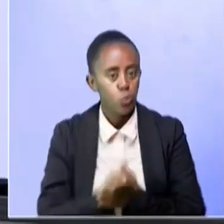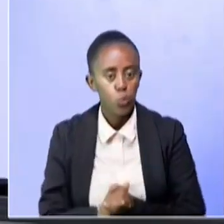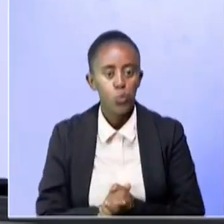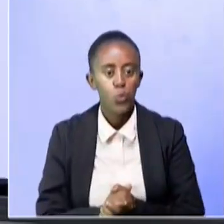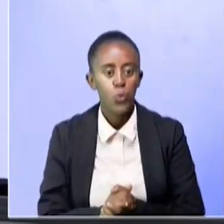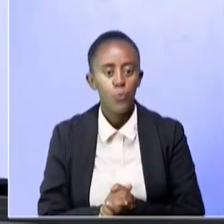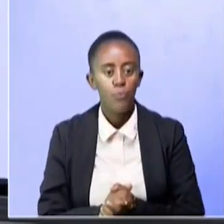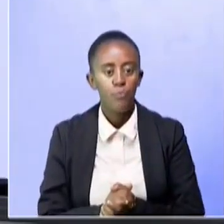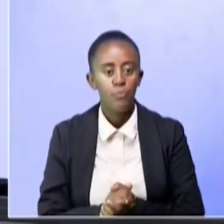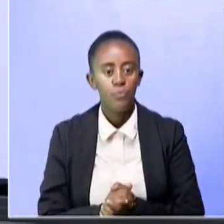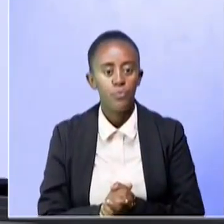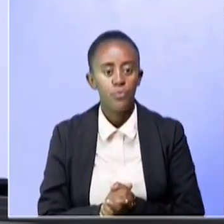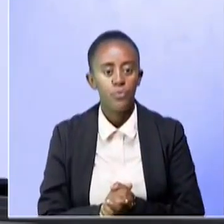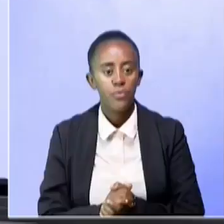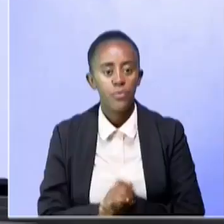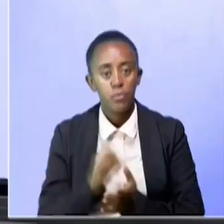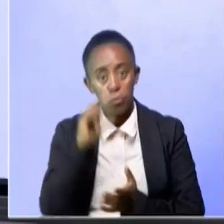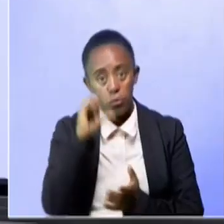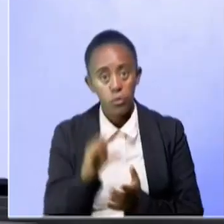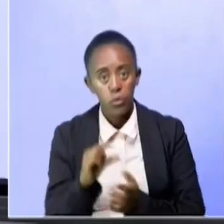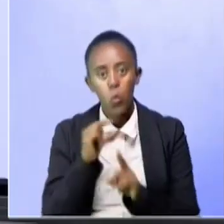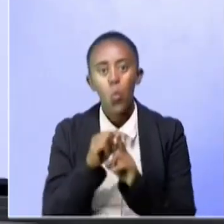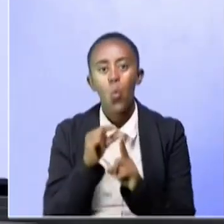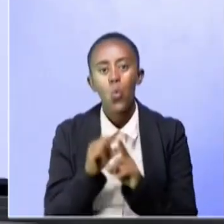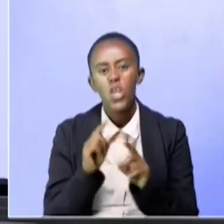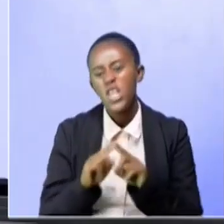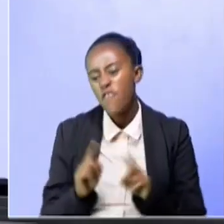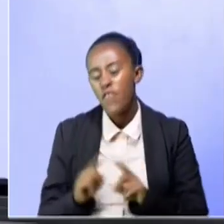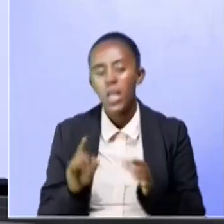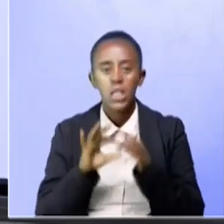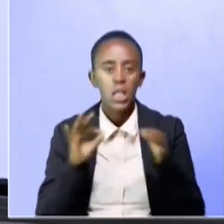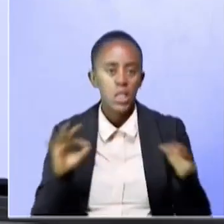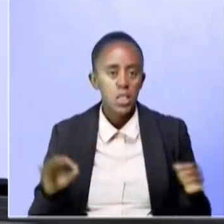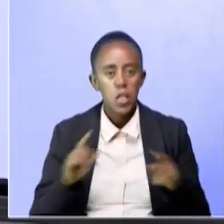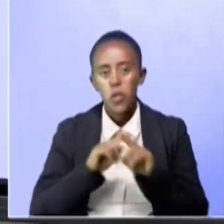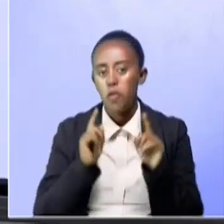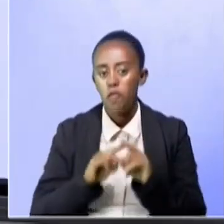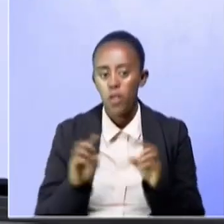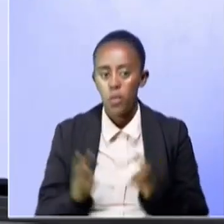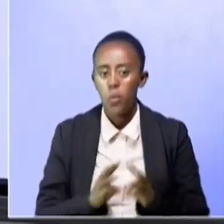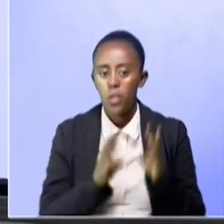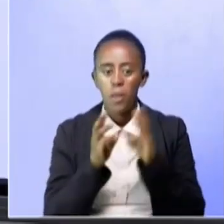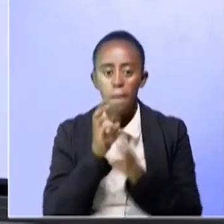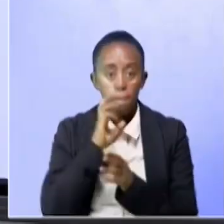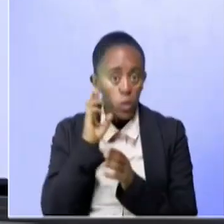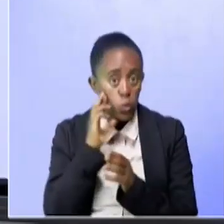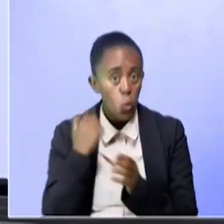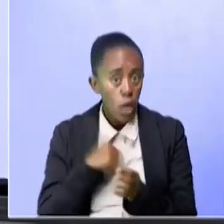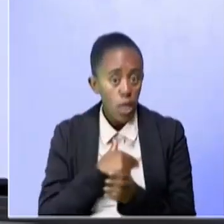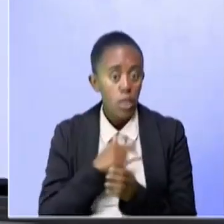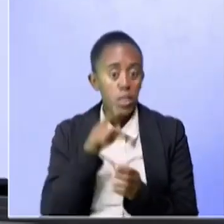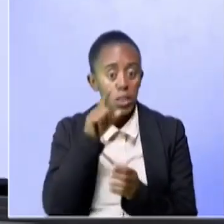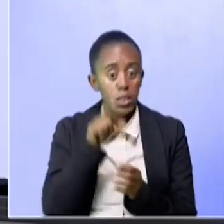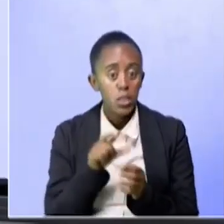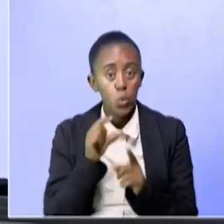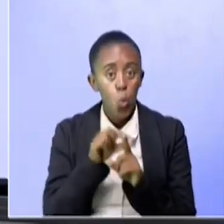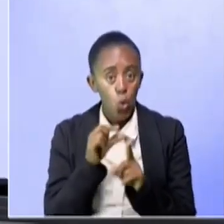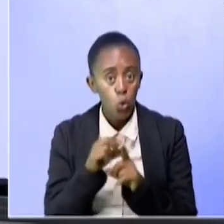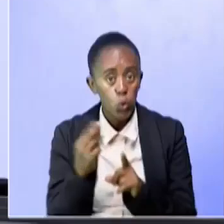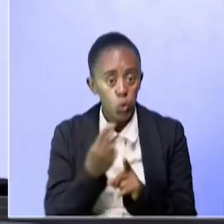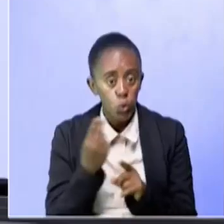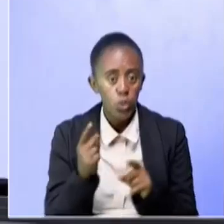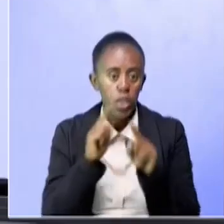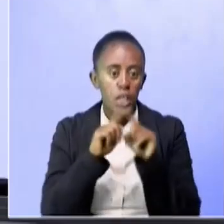But, I mean that these words can be used in different sentences, in different ways. That's why, because when we are using these words in